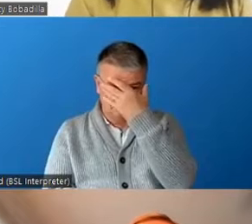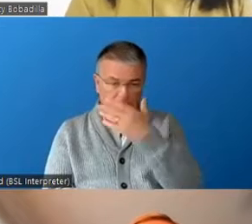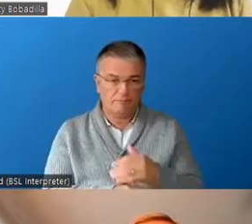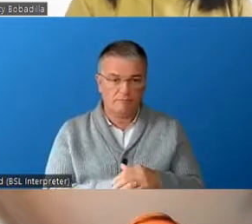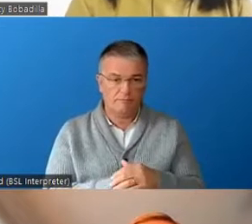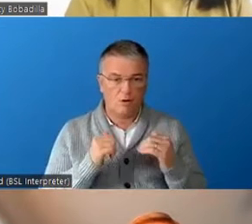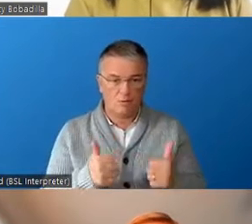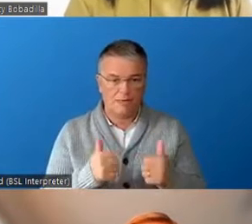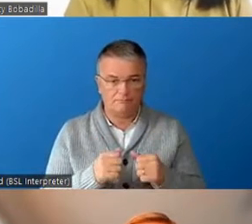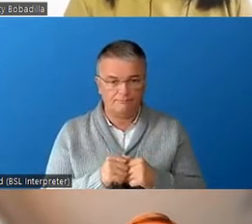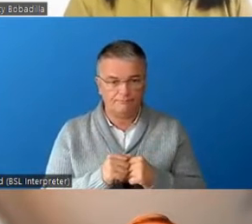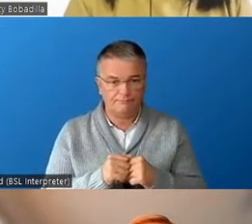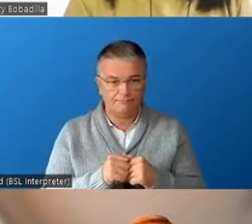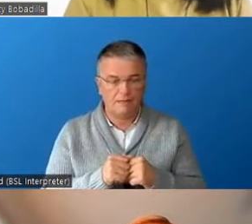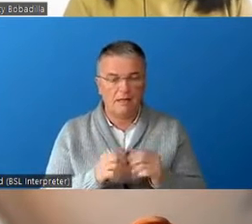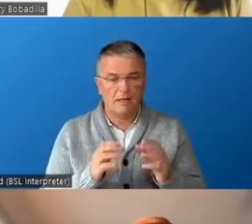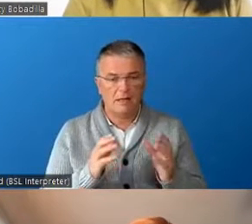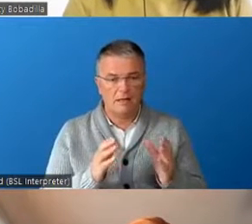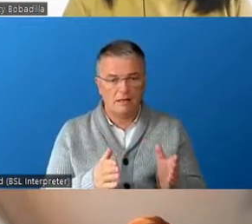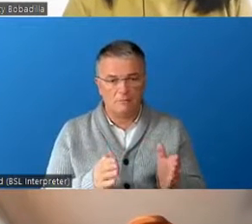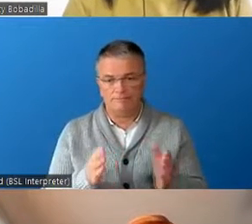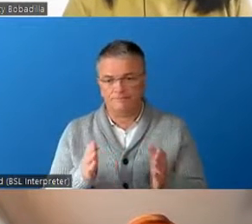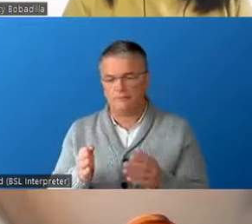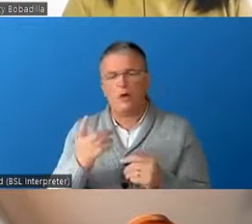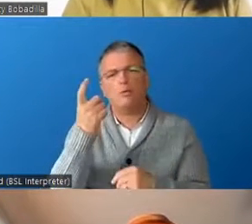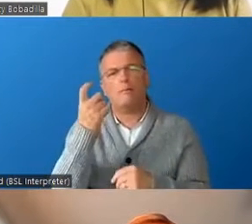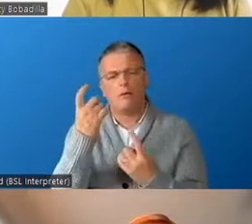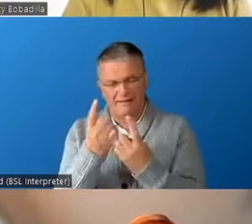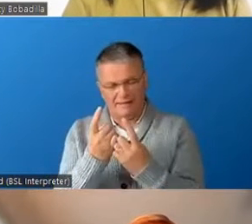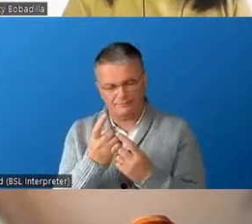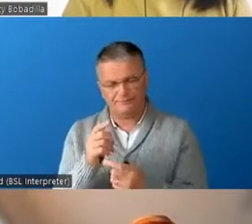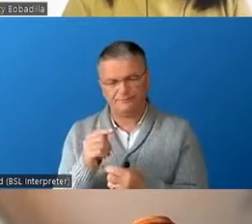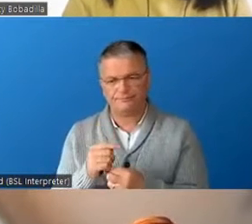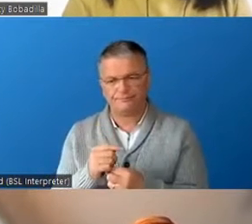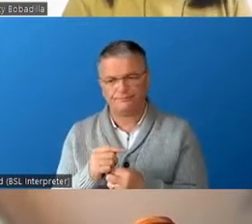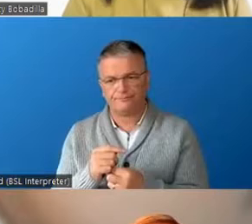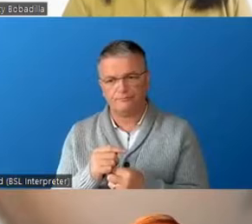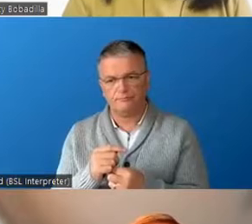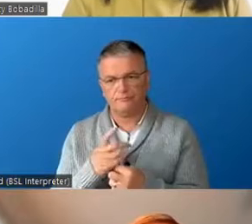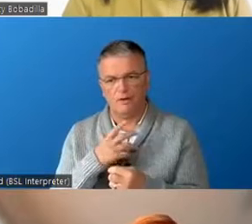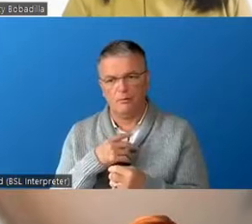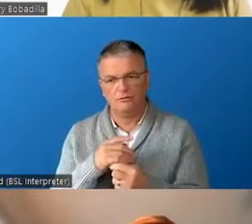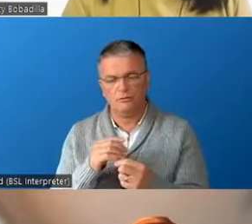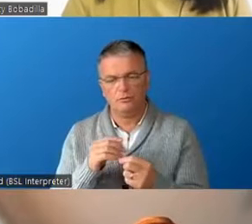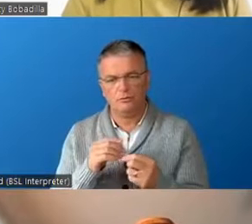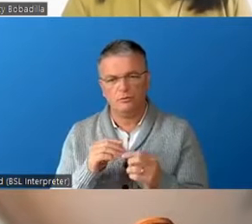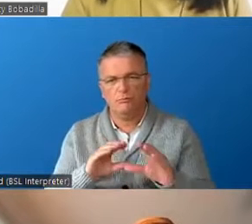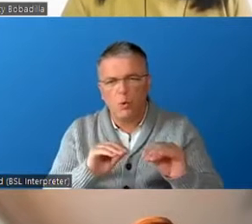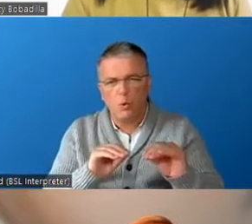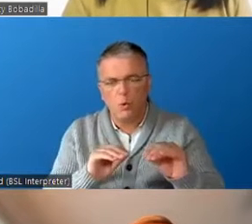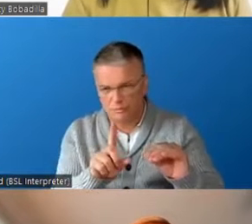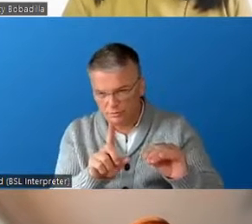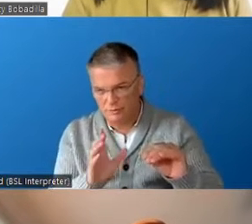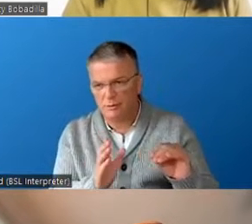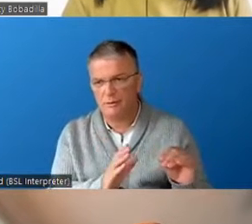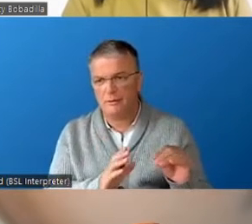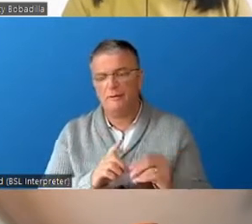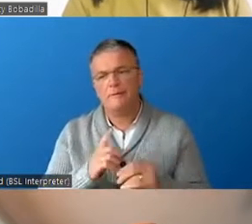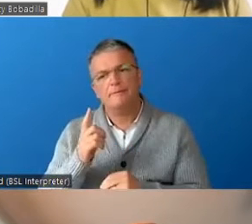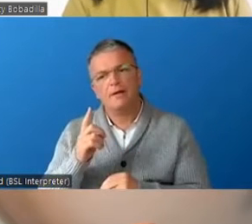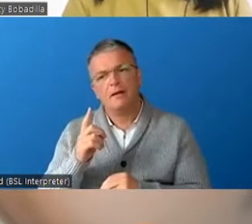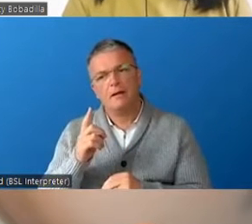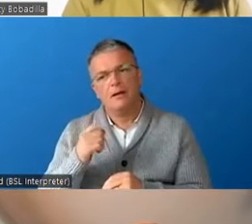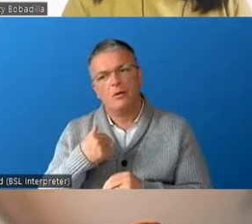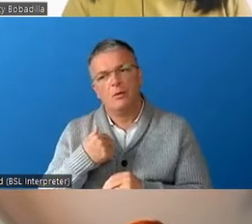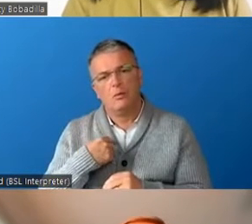Okay, now, one more thing and one place that I want to just quickly pause is